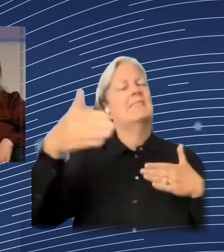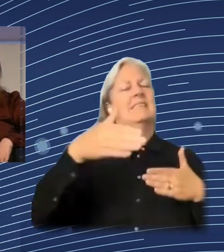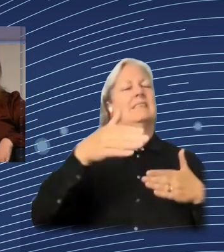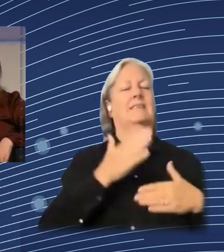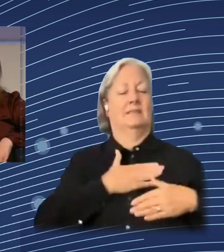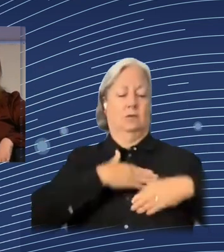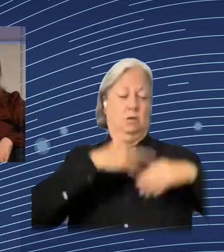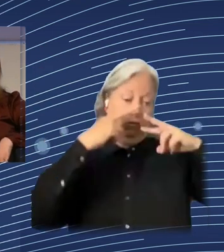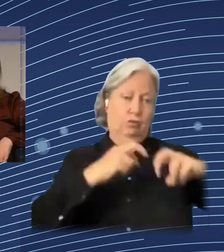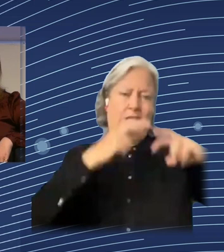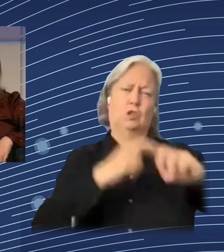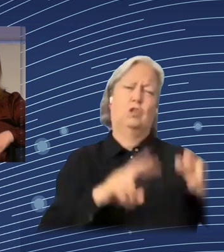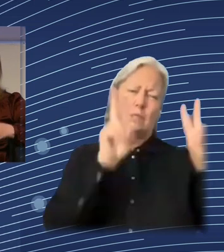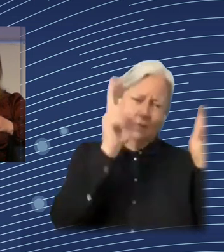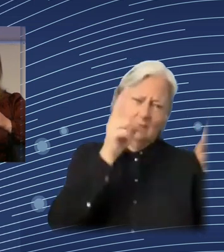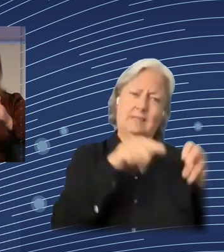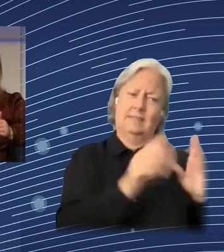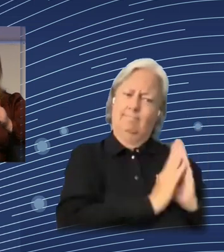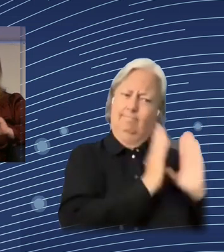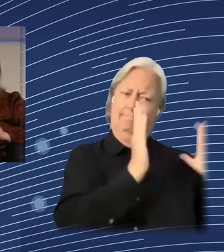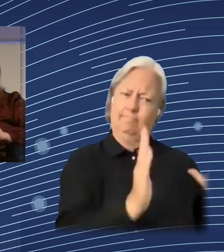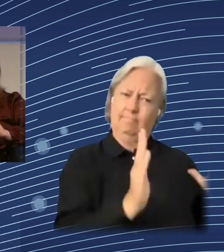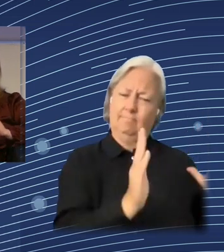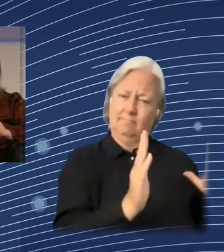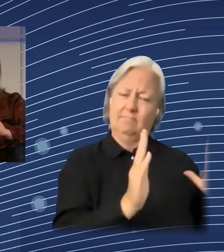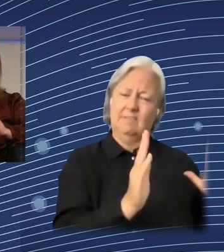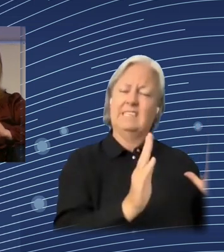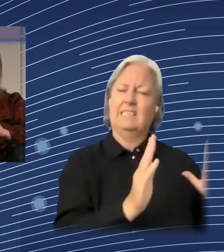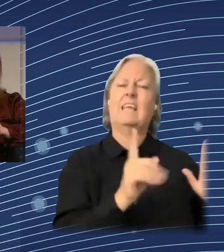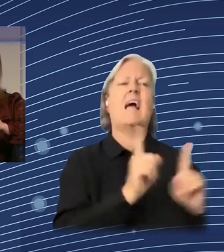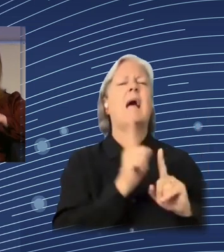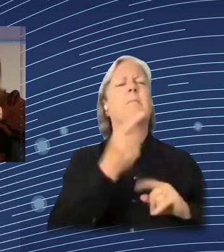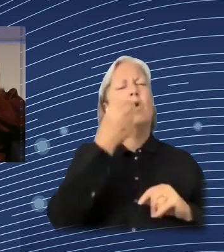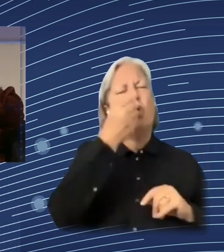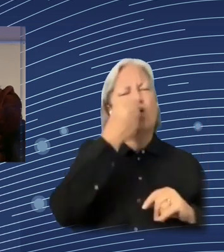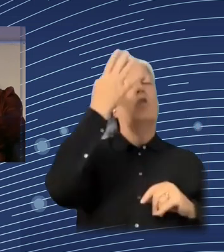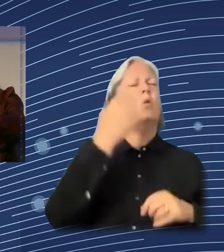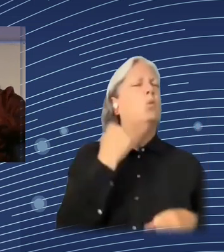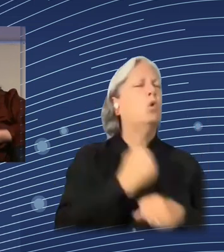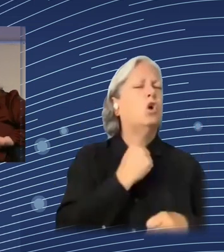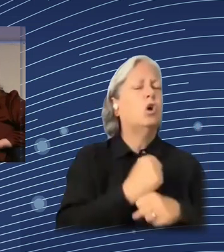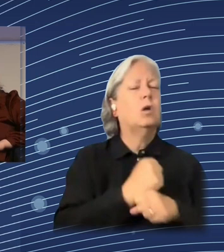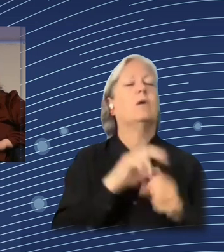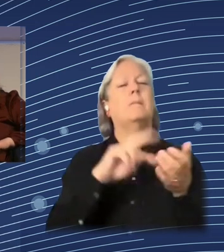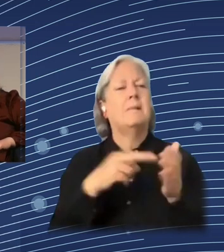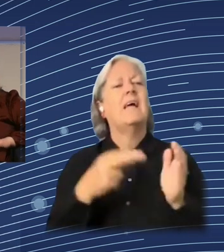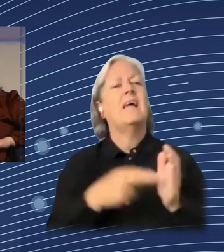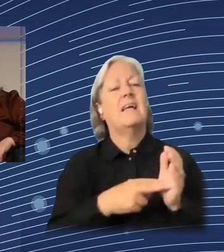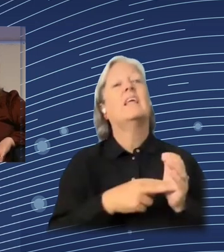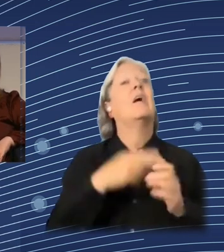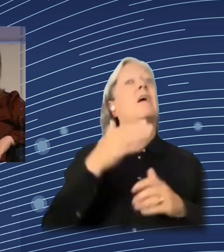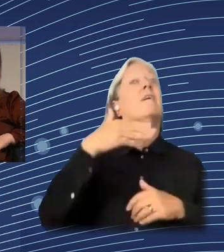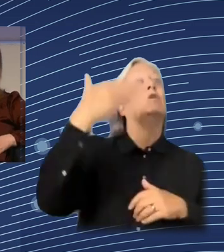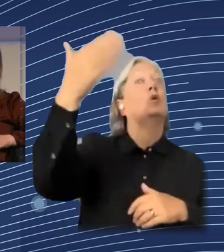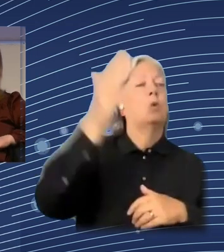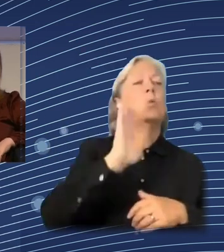that longer than or short sick leaves are a sign of longer sick leaves in the future. So if